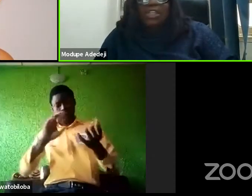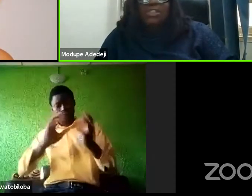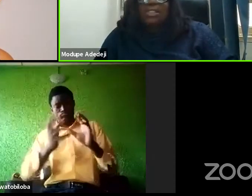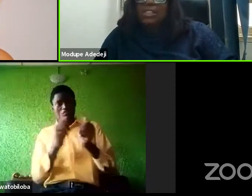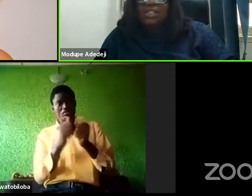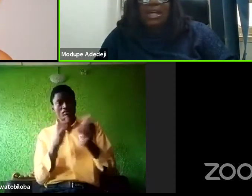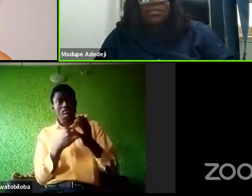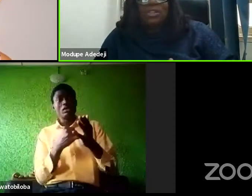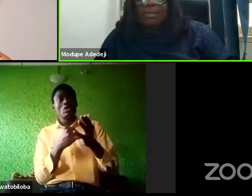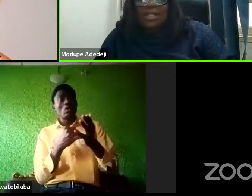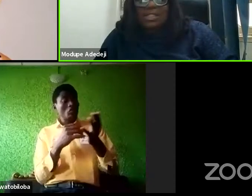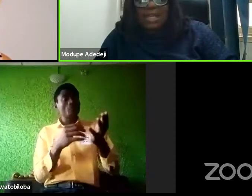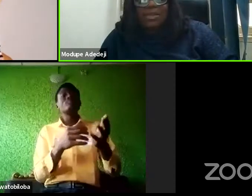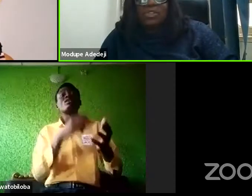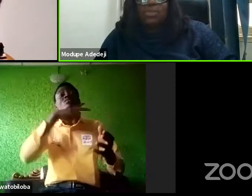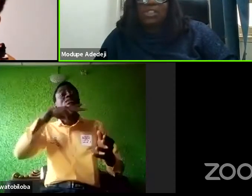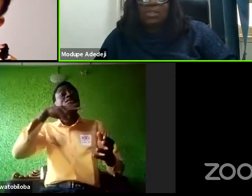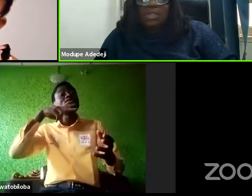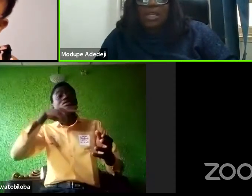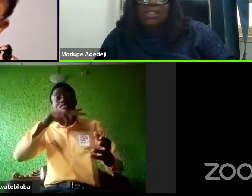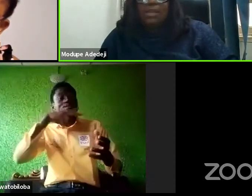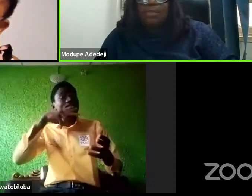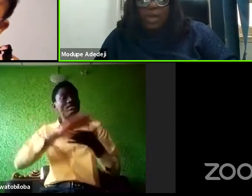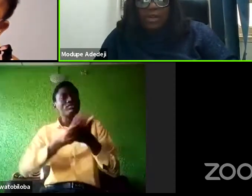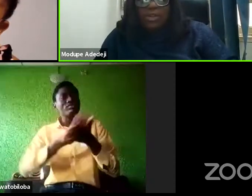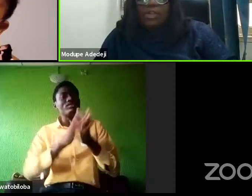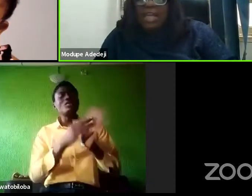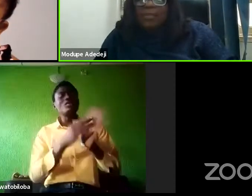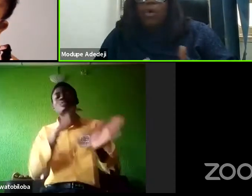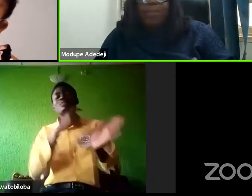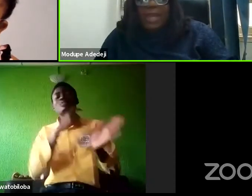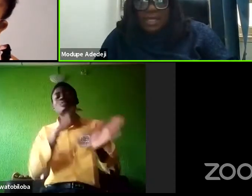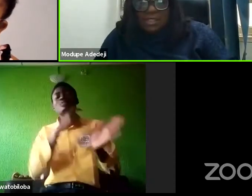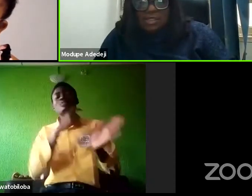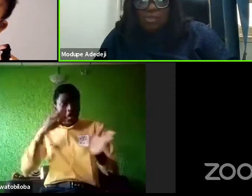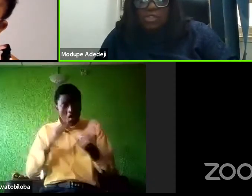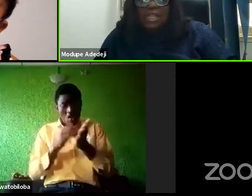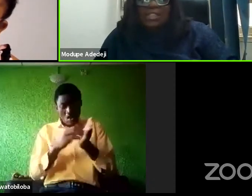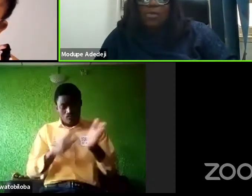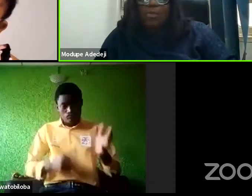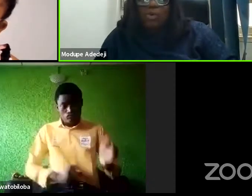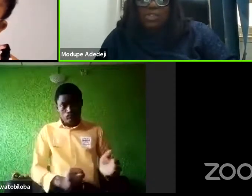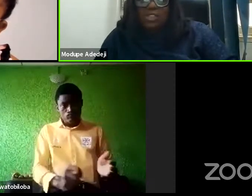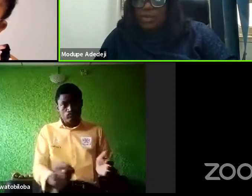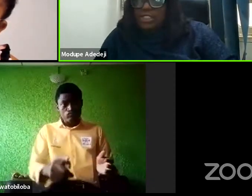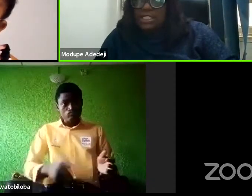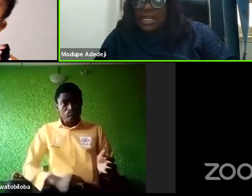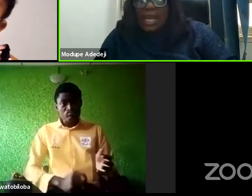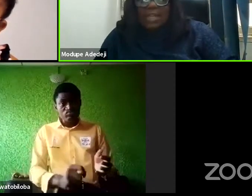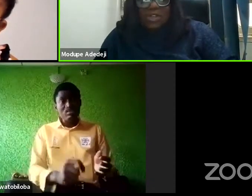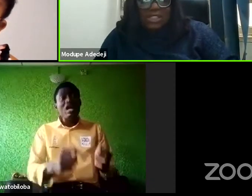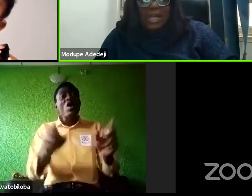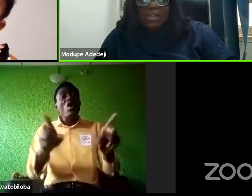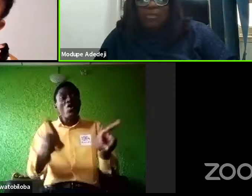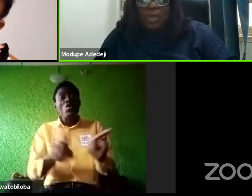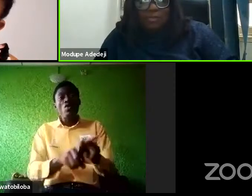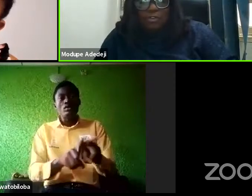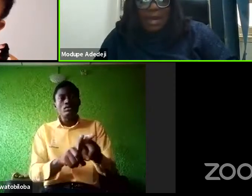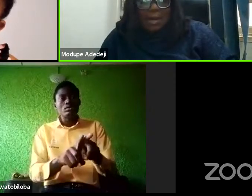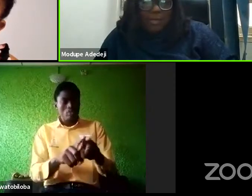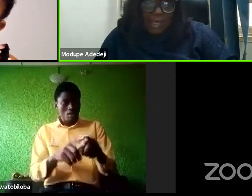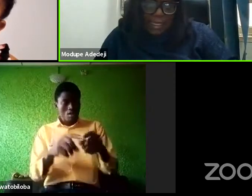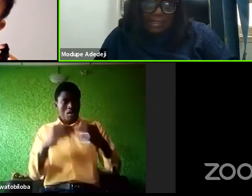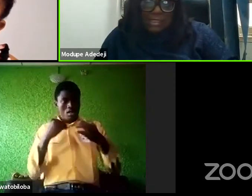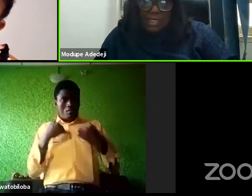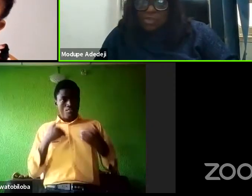frequency urinating, I've talked about inability to sleep well. Then bone pains, you notice that small bones in the body are just kind of